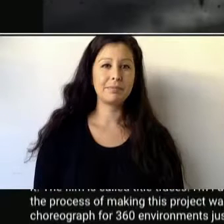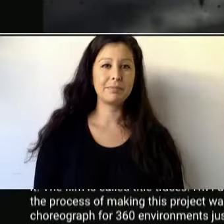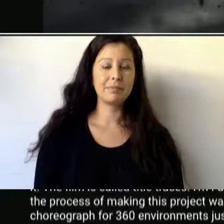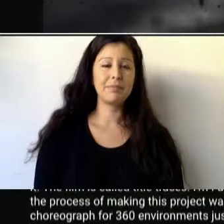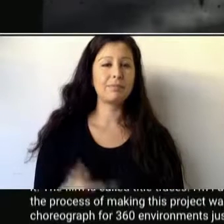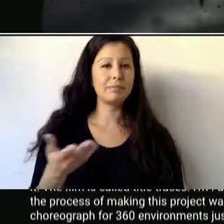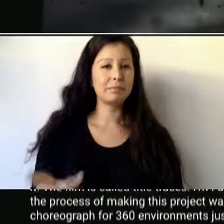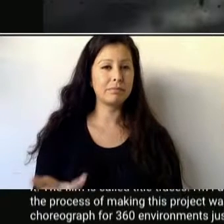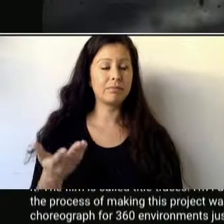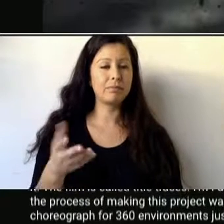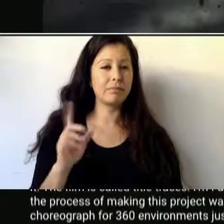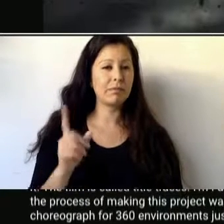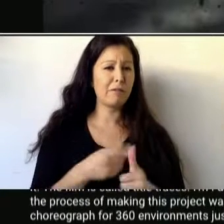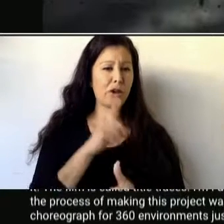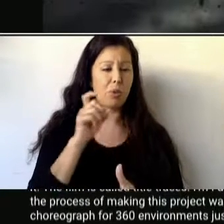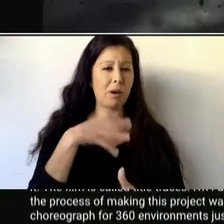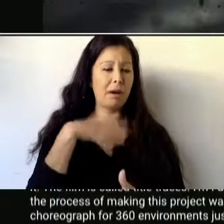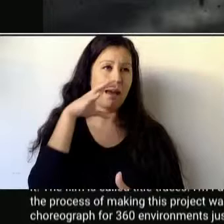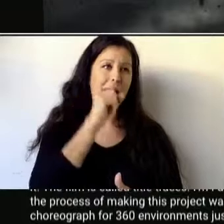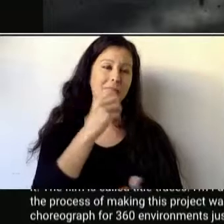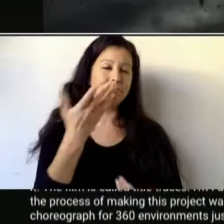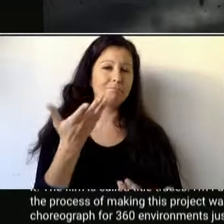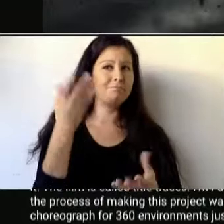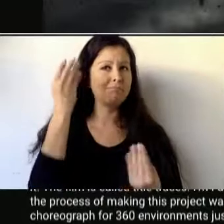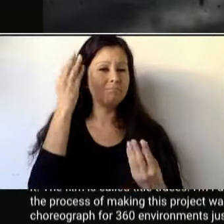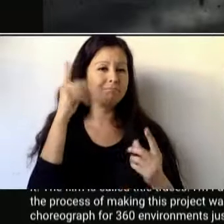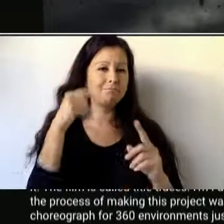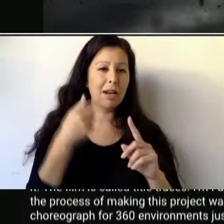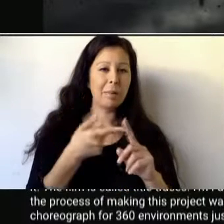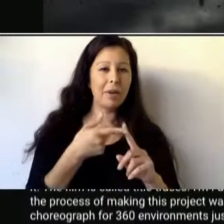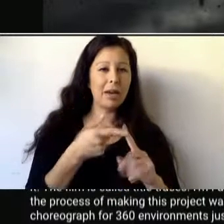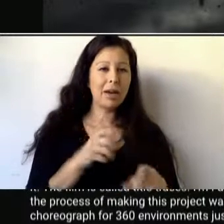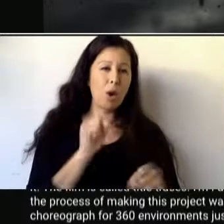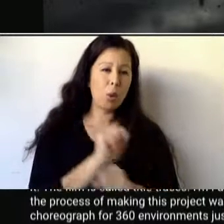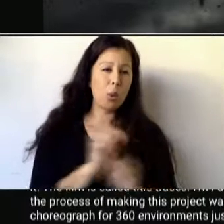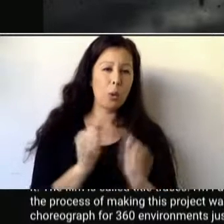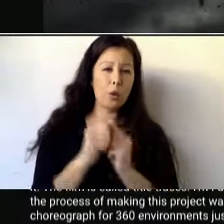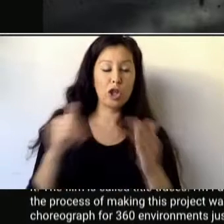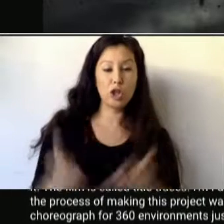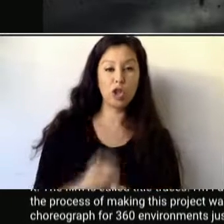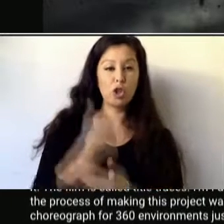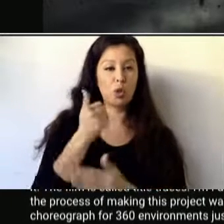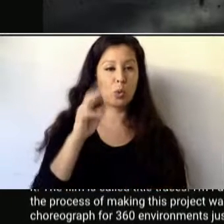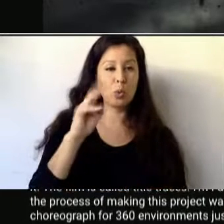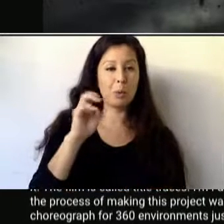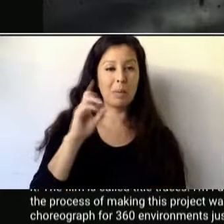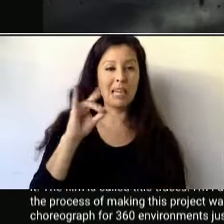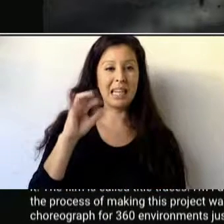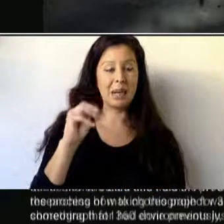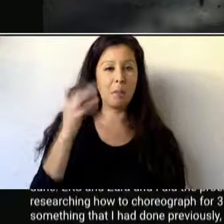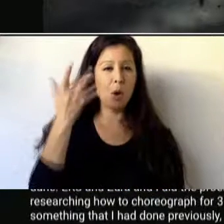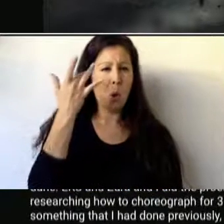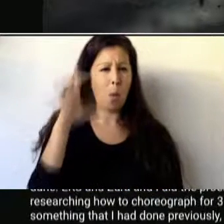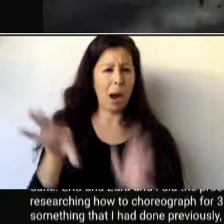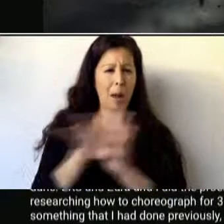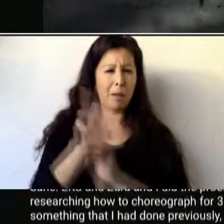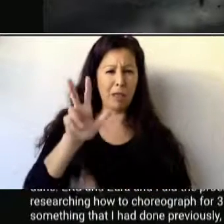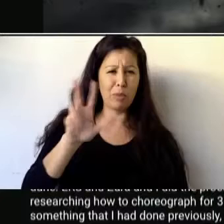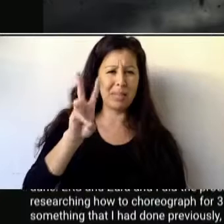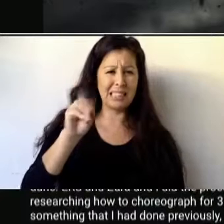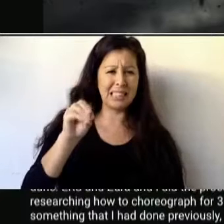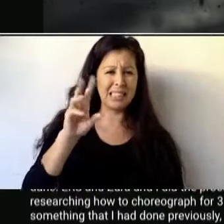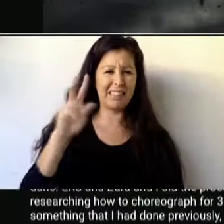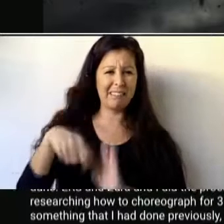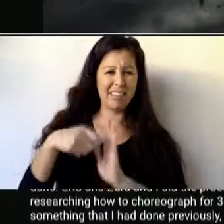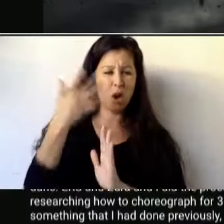So the first question, I guess, when we kind of start working with a new medium is, why 360 video? You know, why not traditional dance